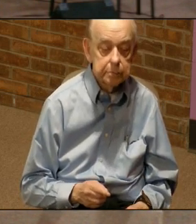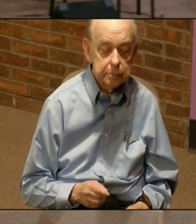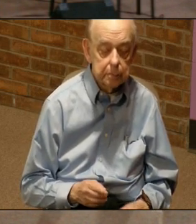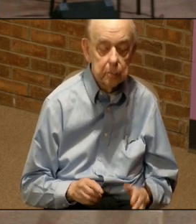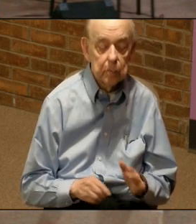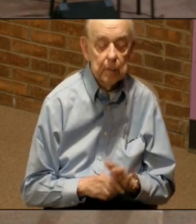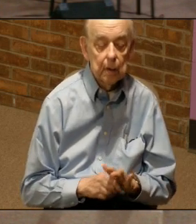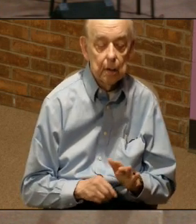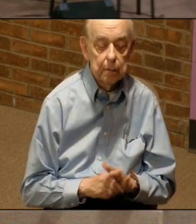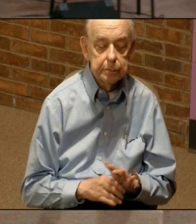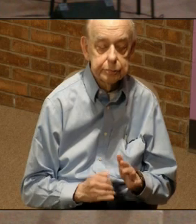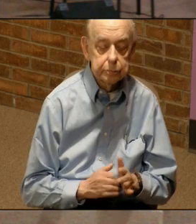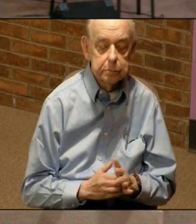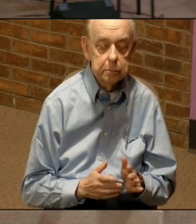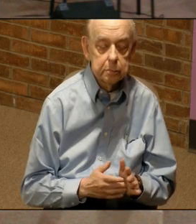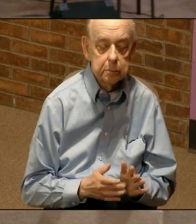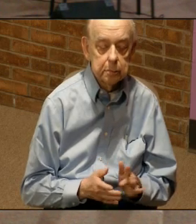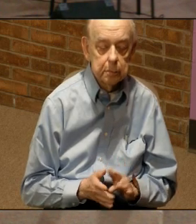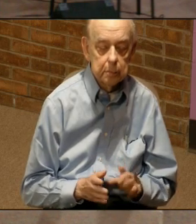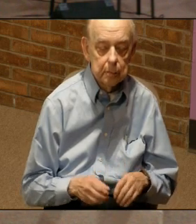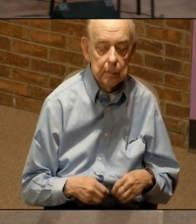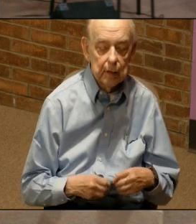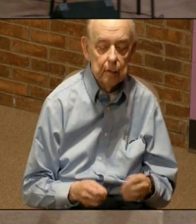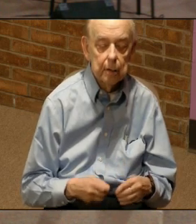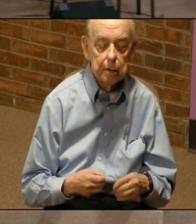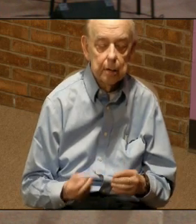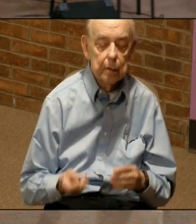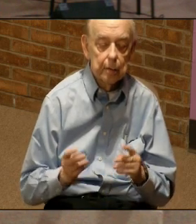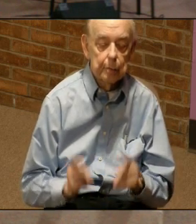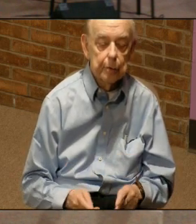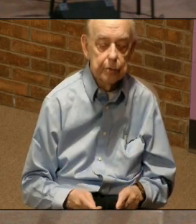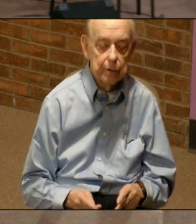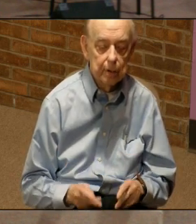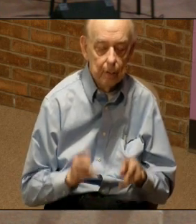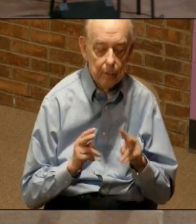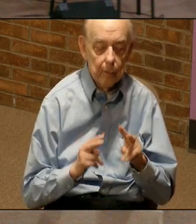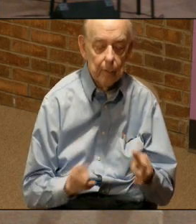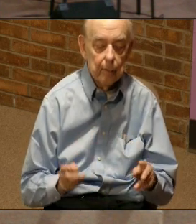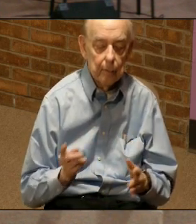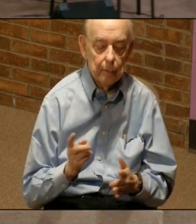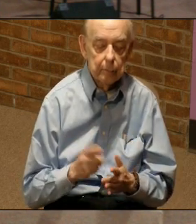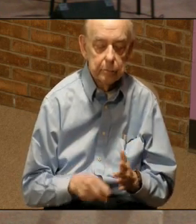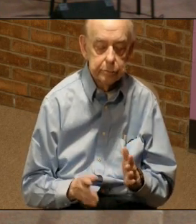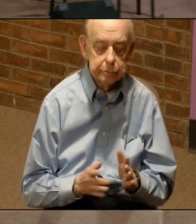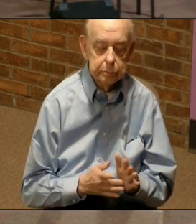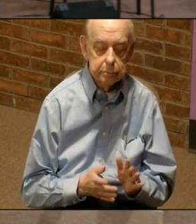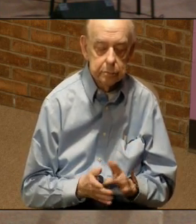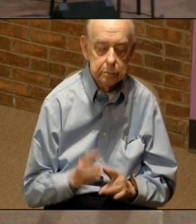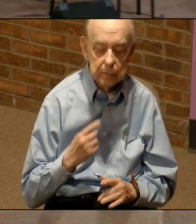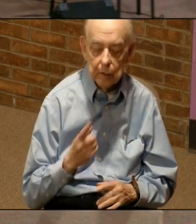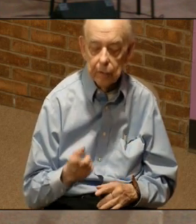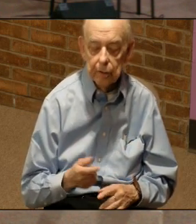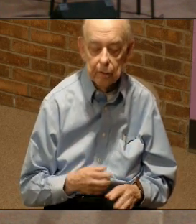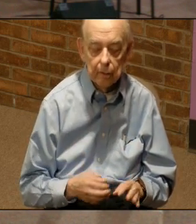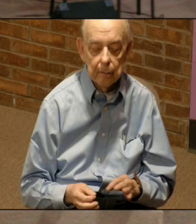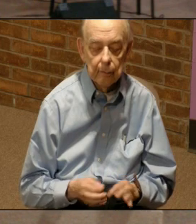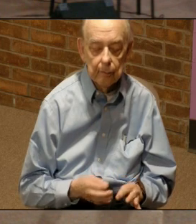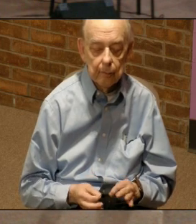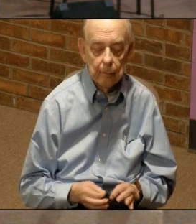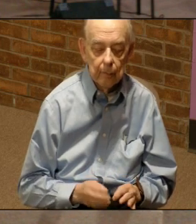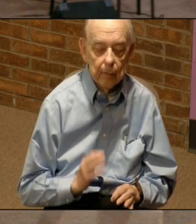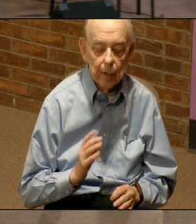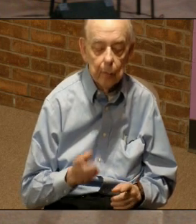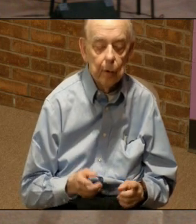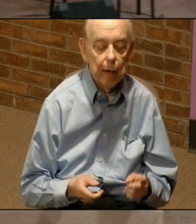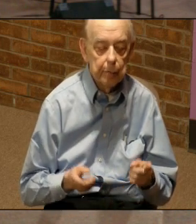the scriptures, that Jesus had given someone else a vision of what Jesus is describing that is going